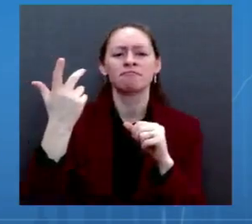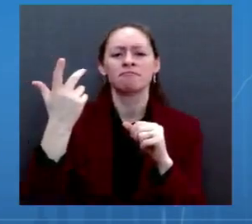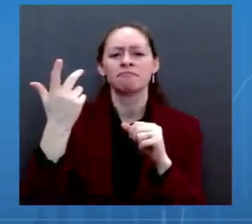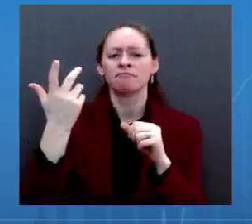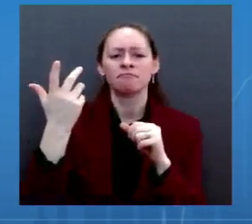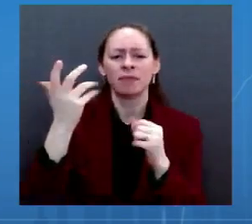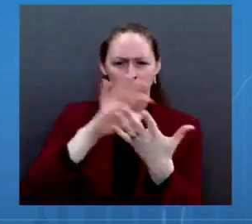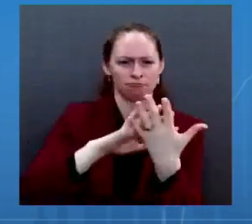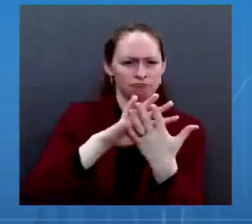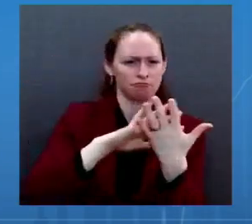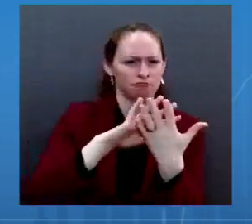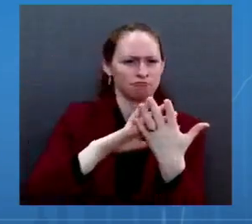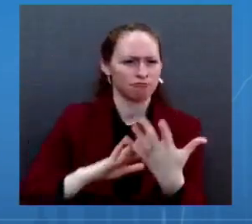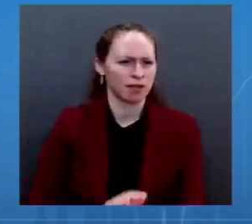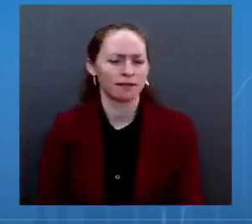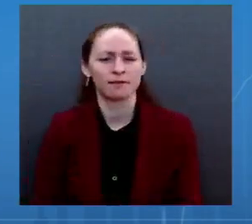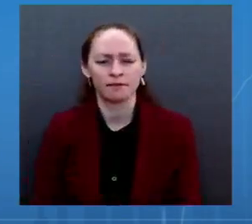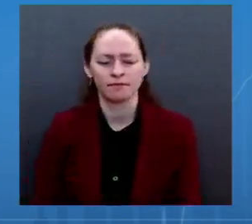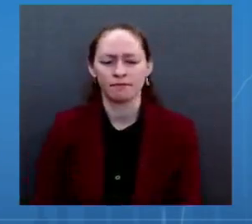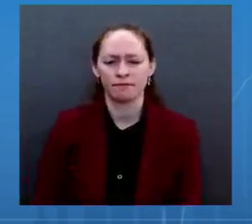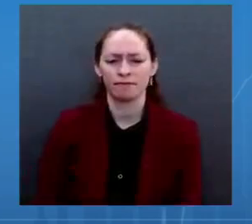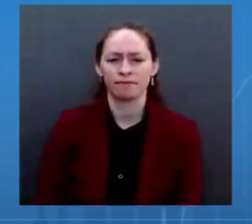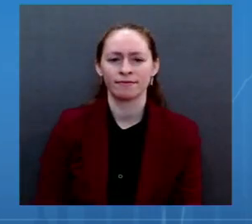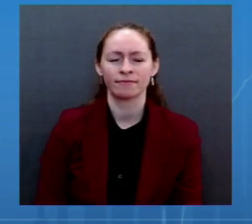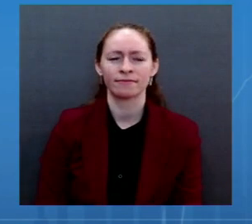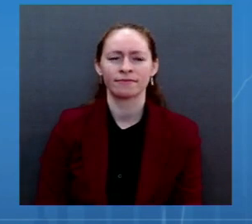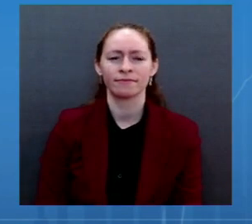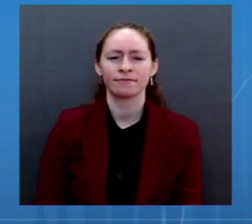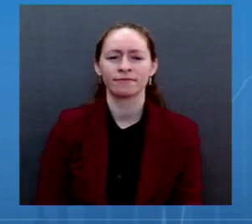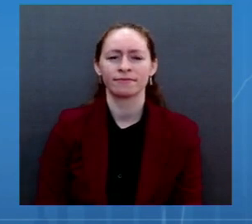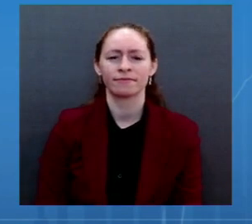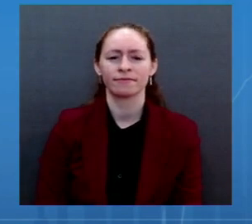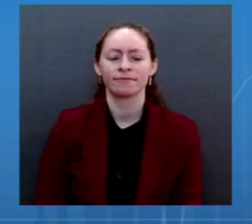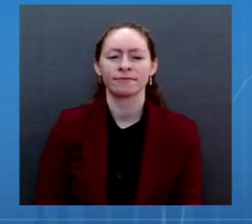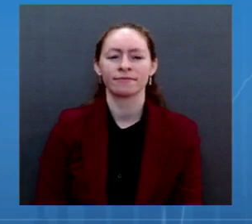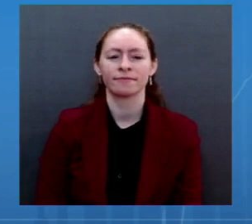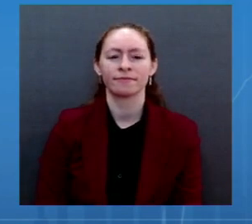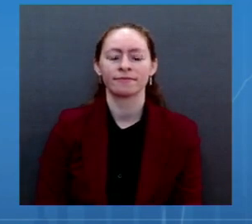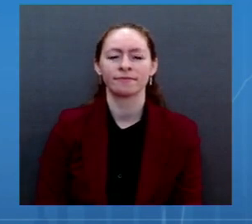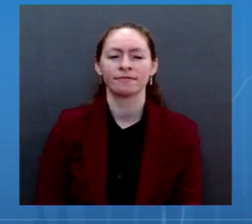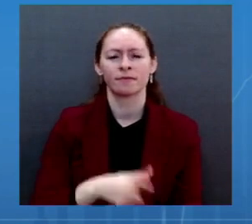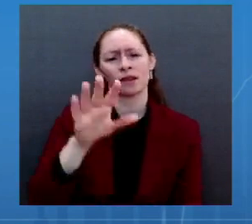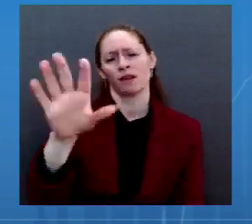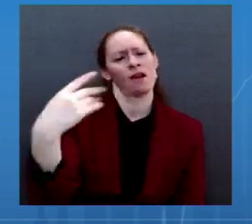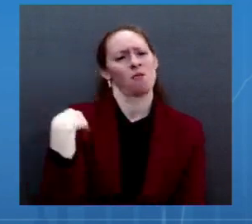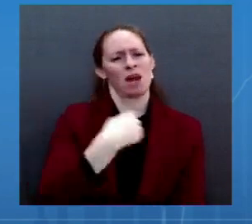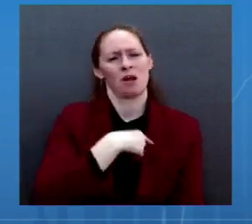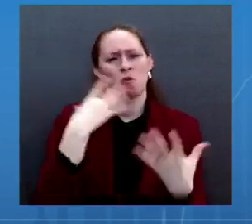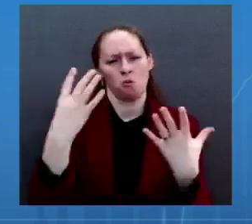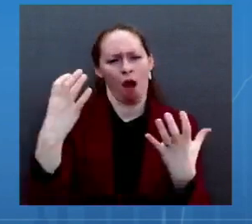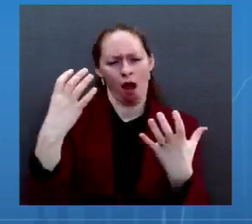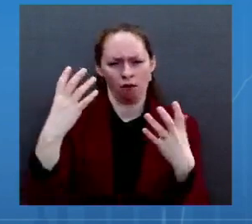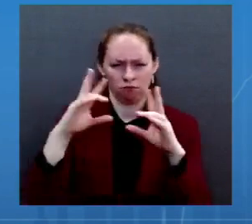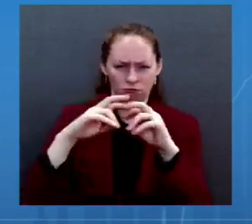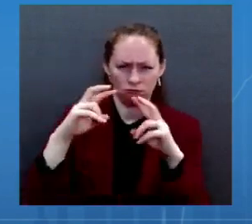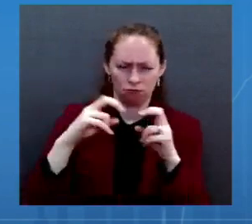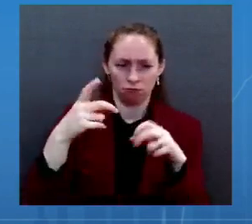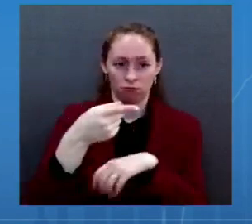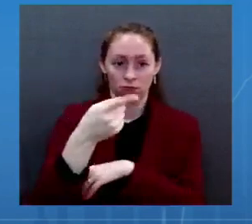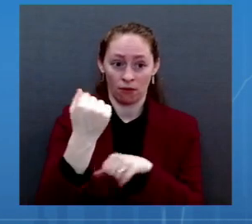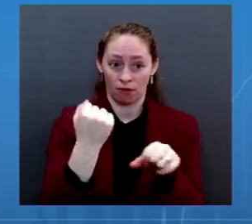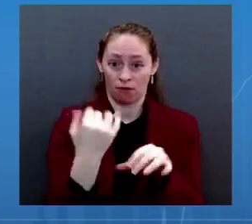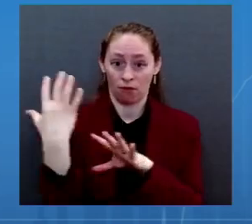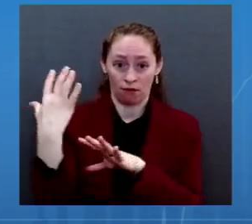and importance of our healthcare infrastructure, but also case counts are often a leading